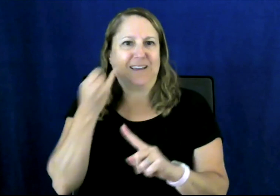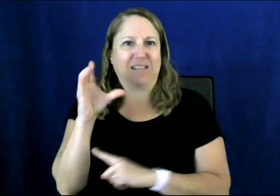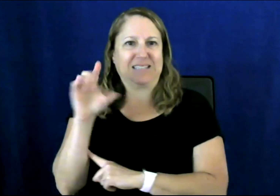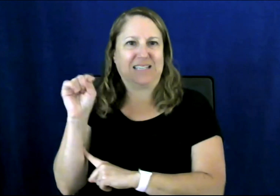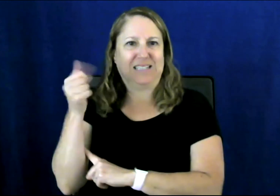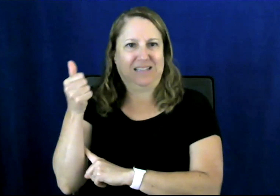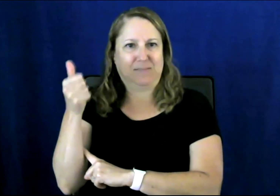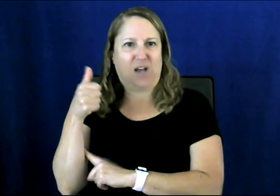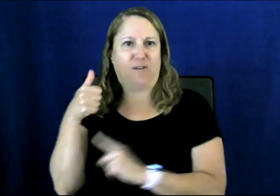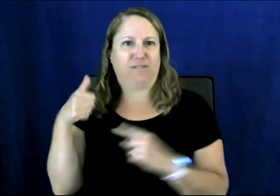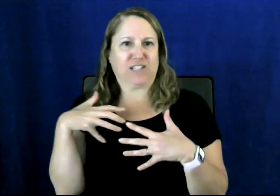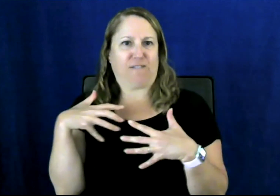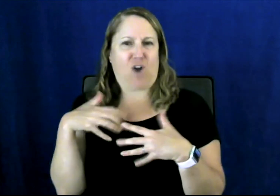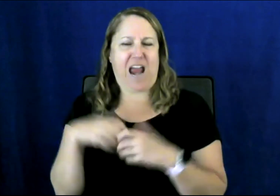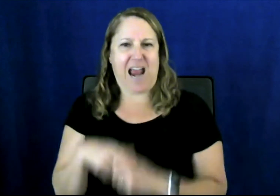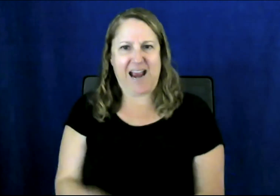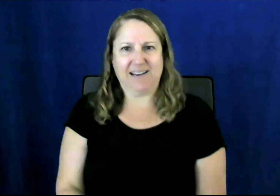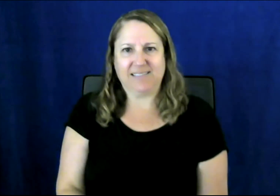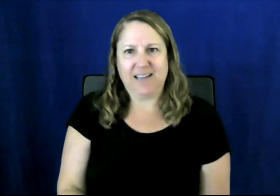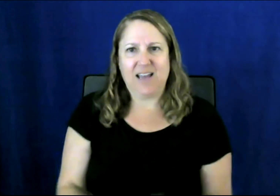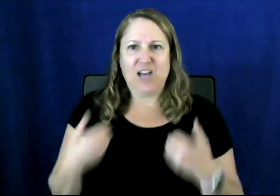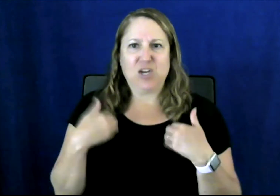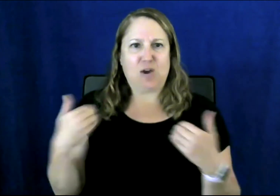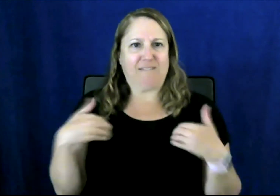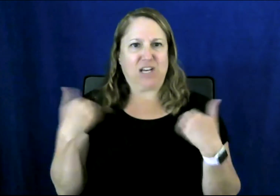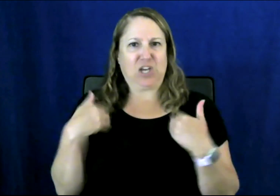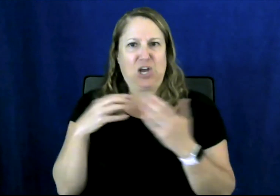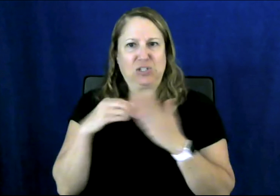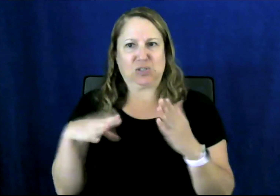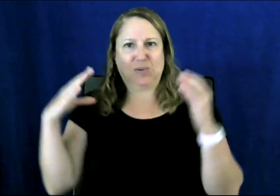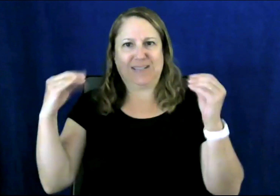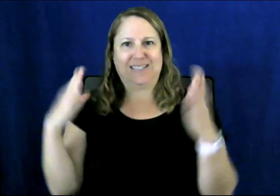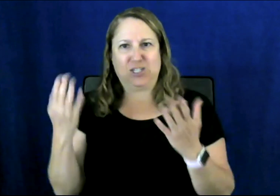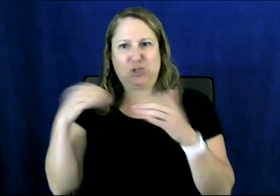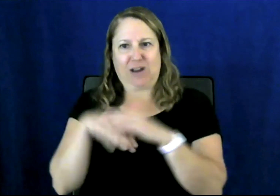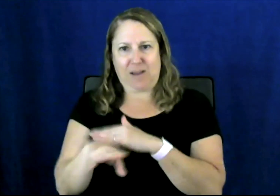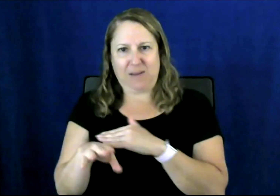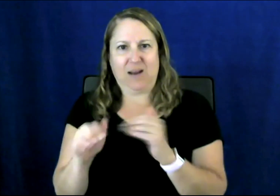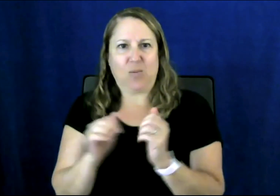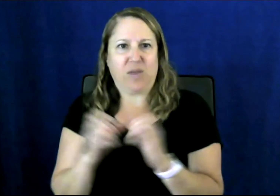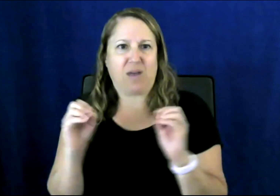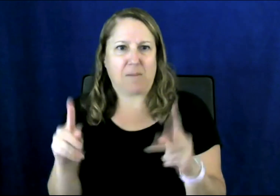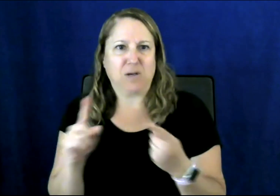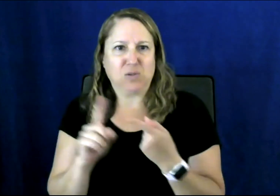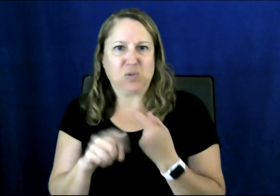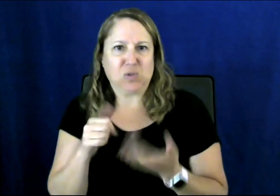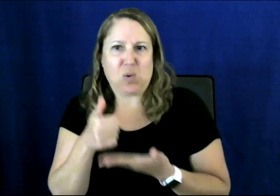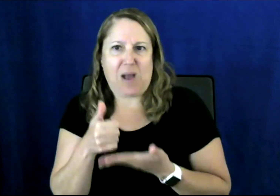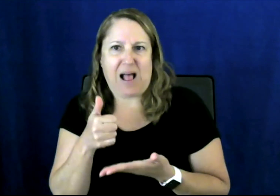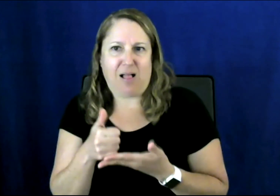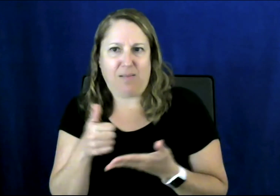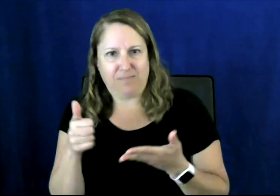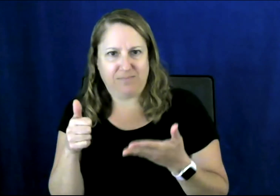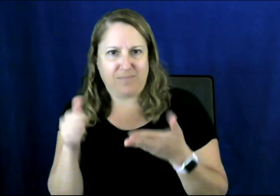as well. You know, here's a younger student teacher coming in with a chance to help the cooperating